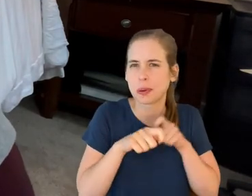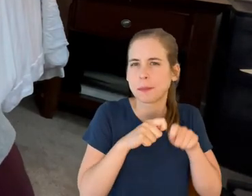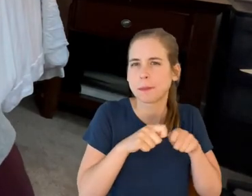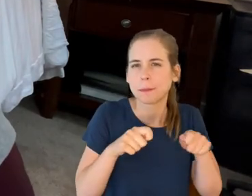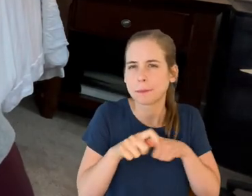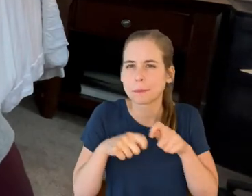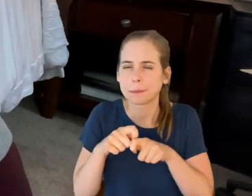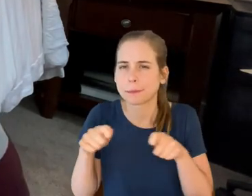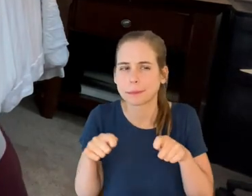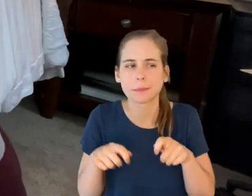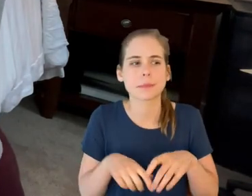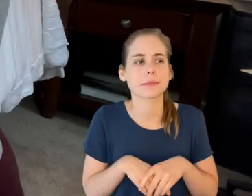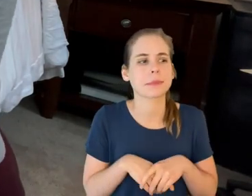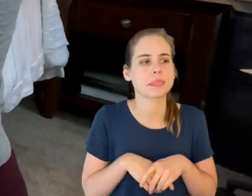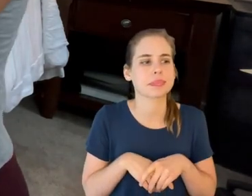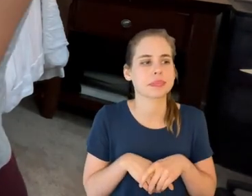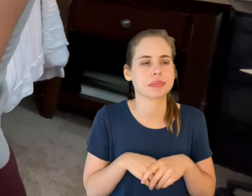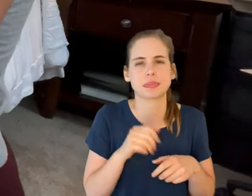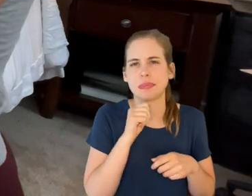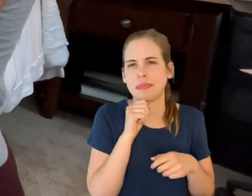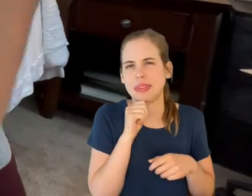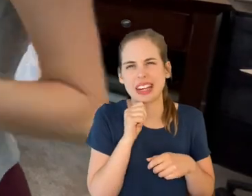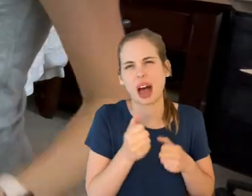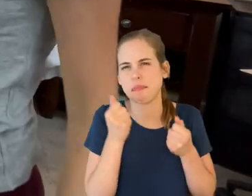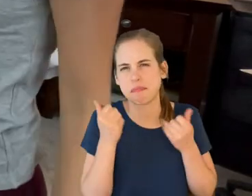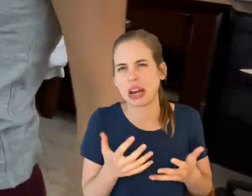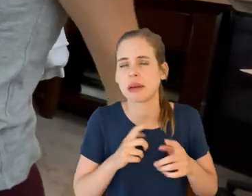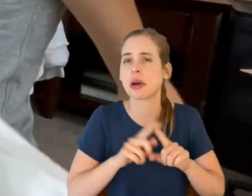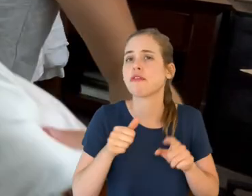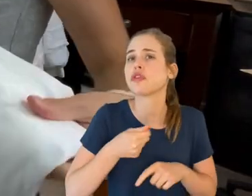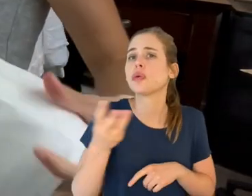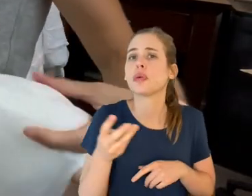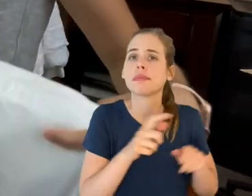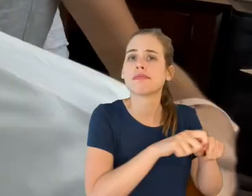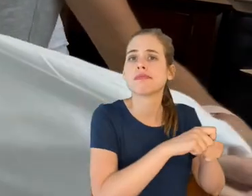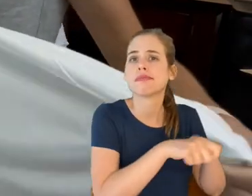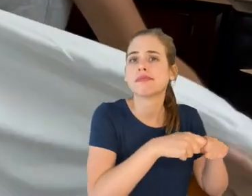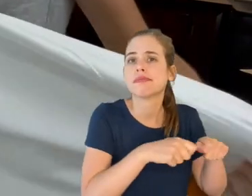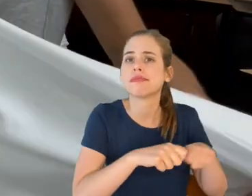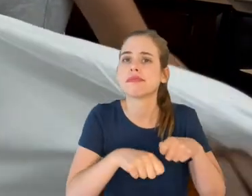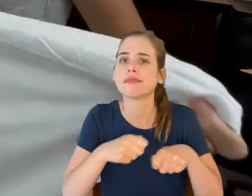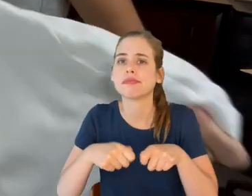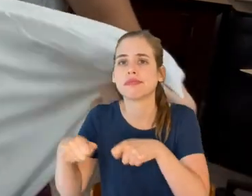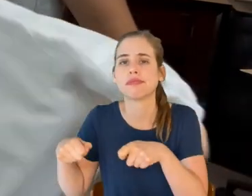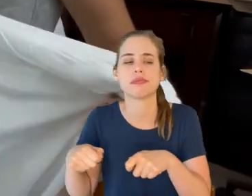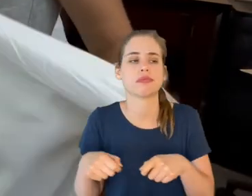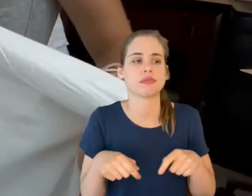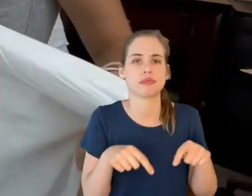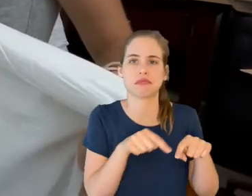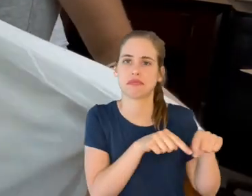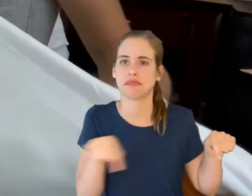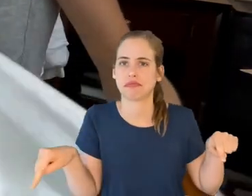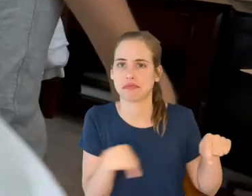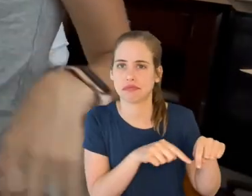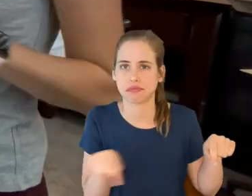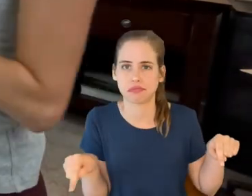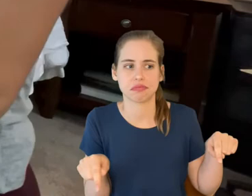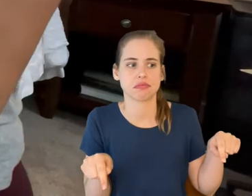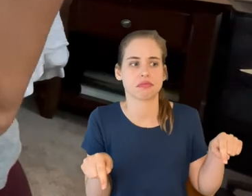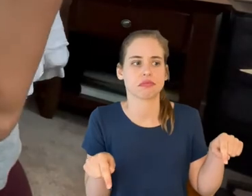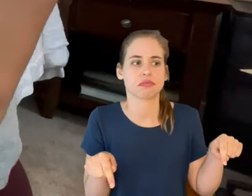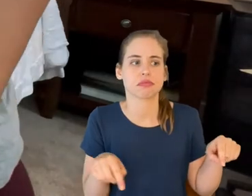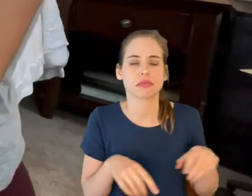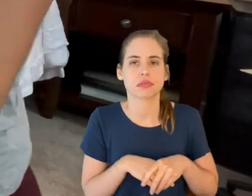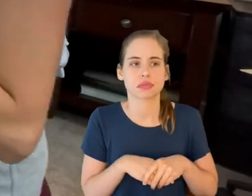many of them that go across. They kind of start, I don't know, like quarter of the way